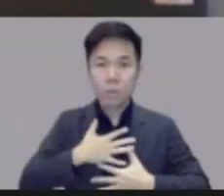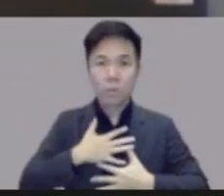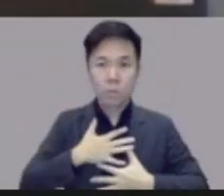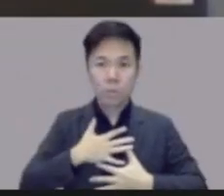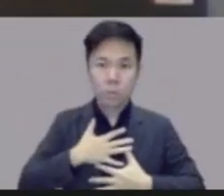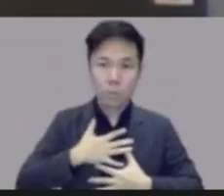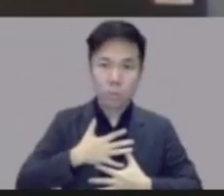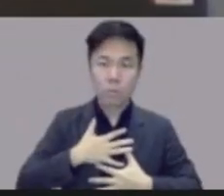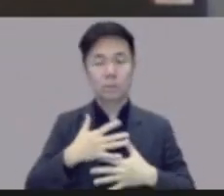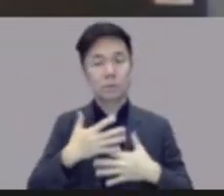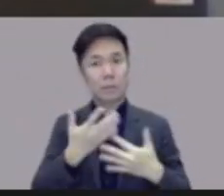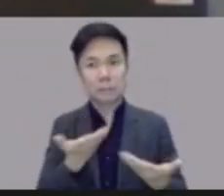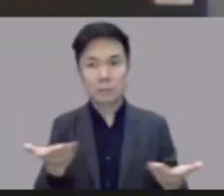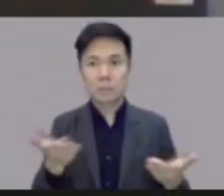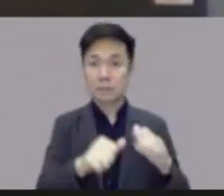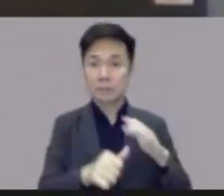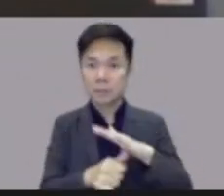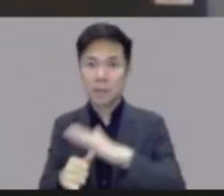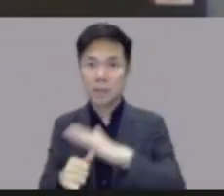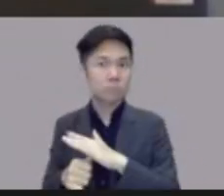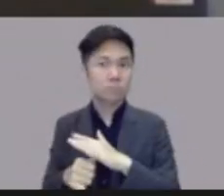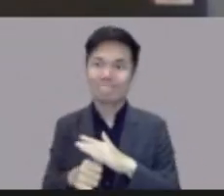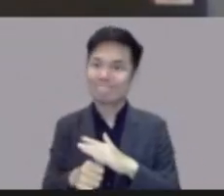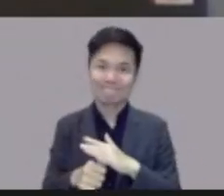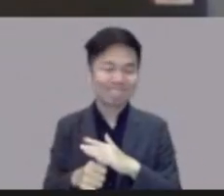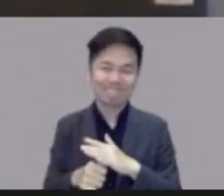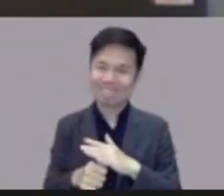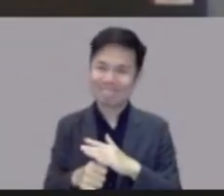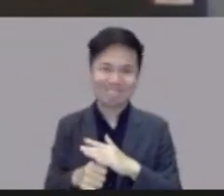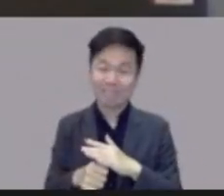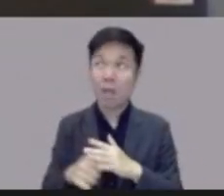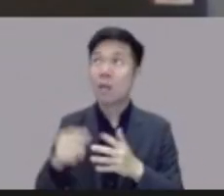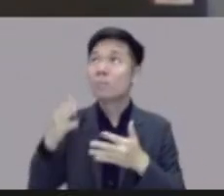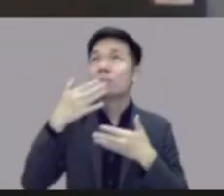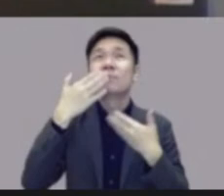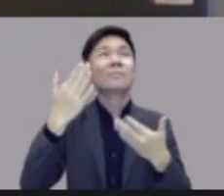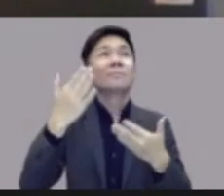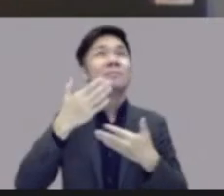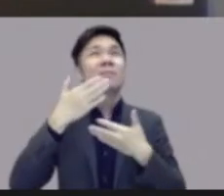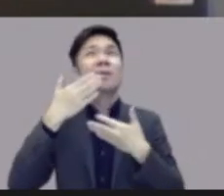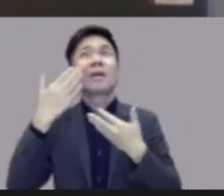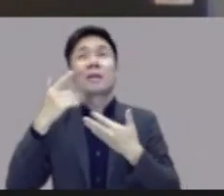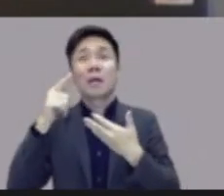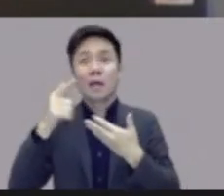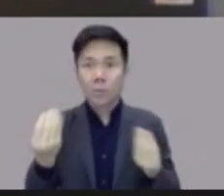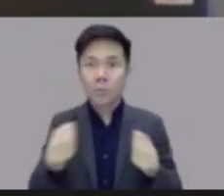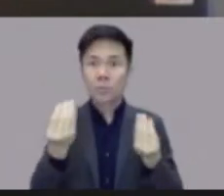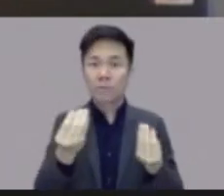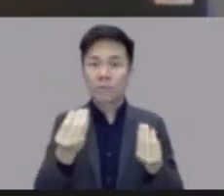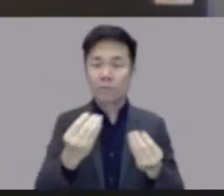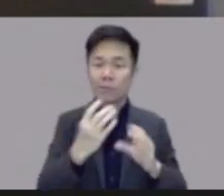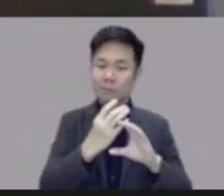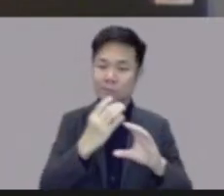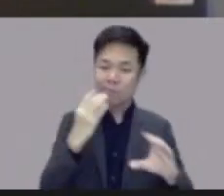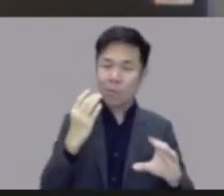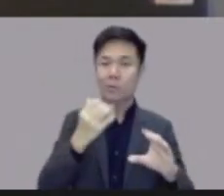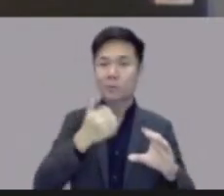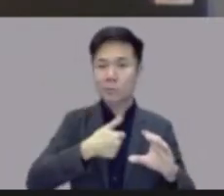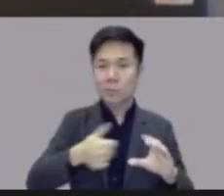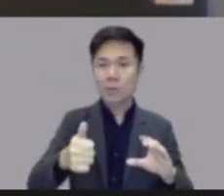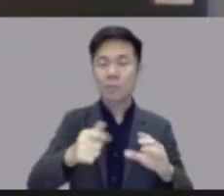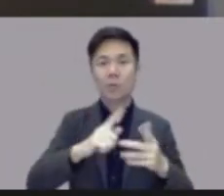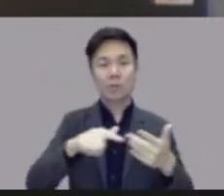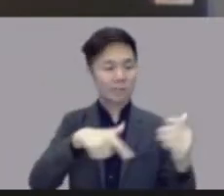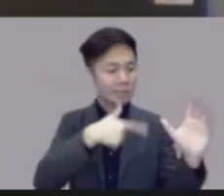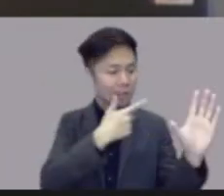polluted in the world clean air measures for transport agriculture industry and energy are available